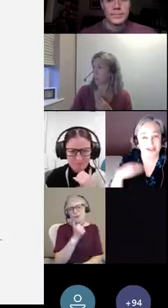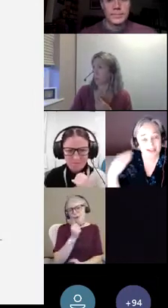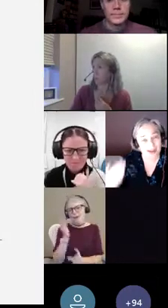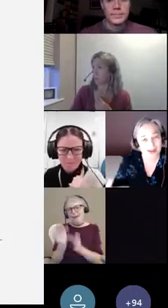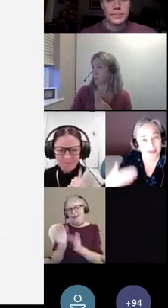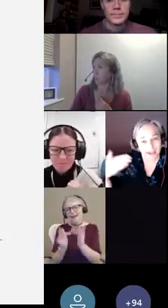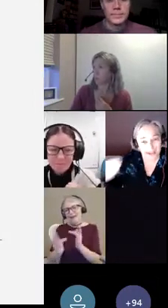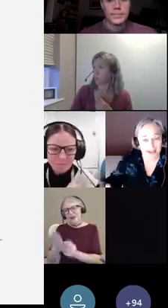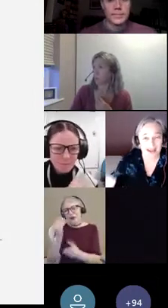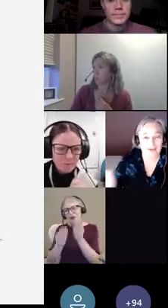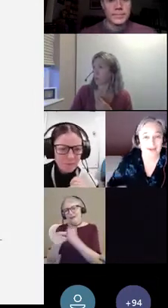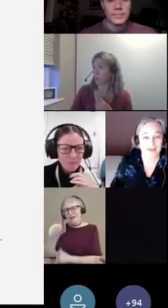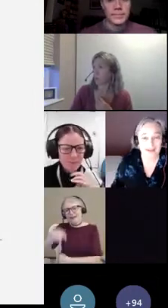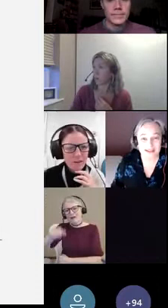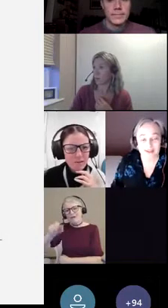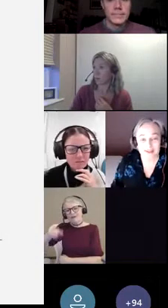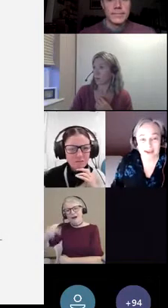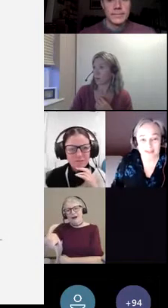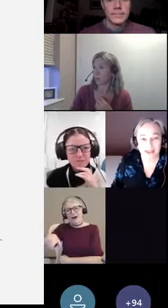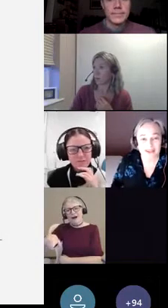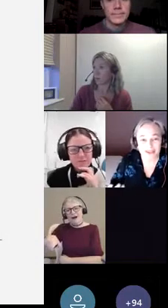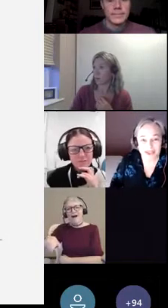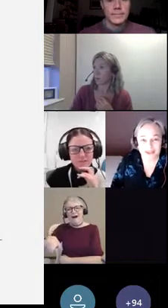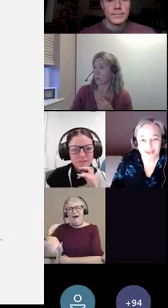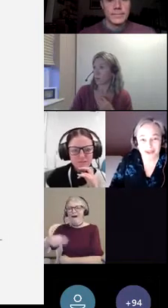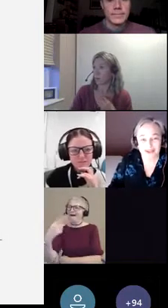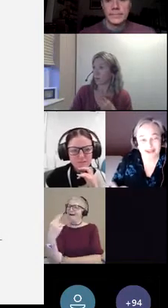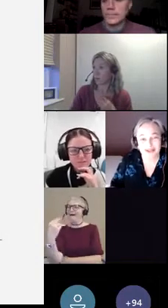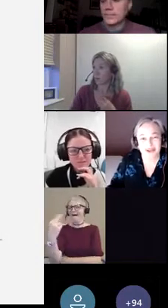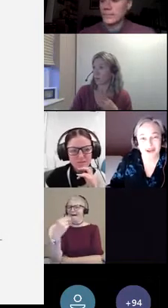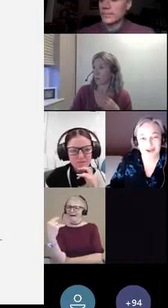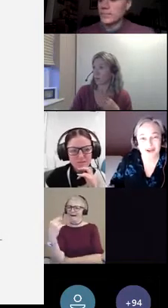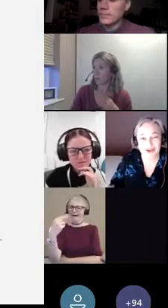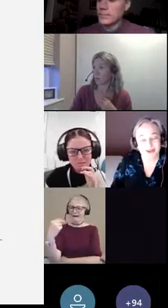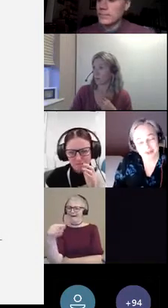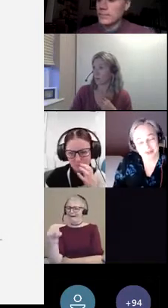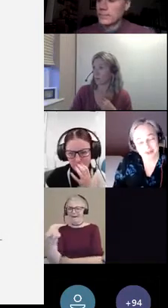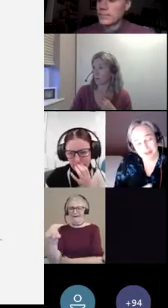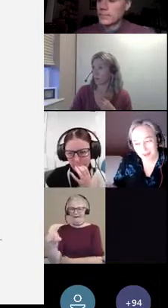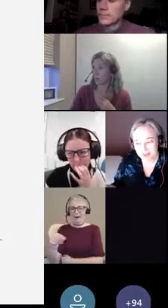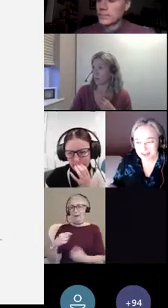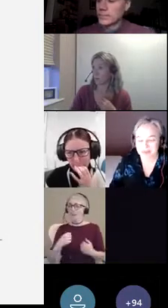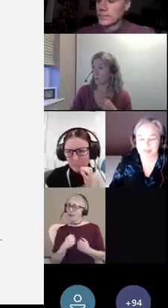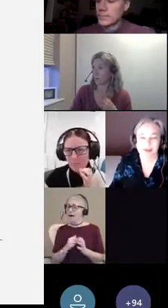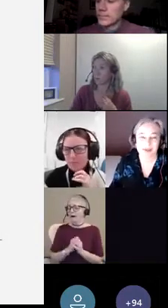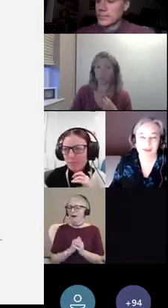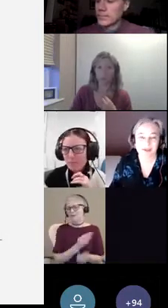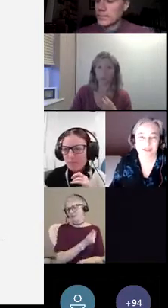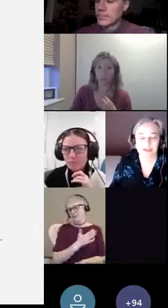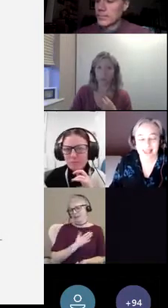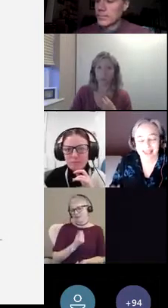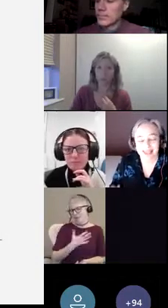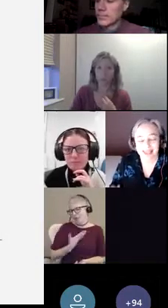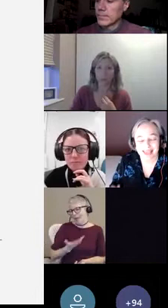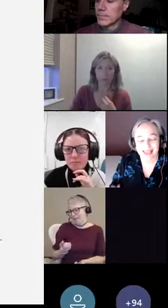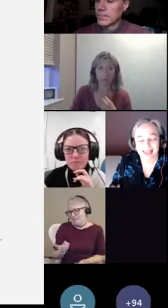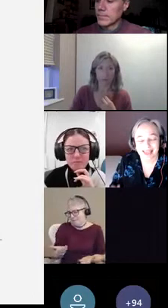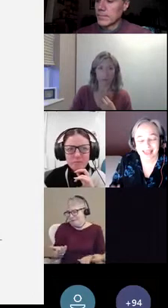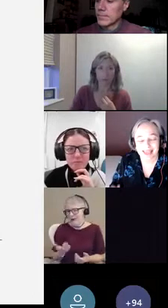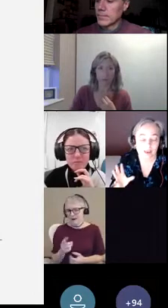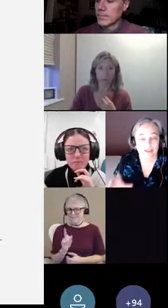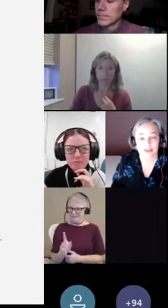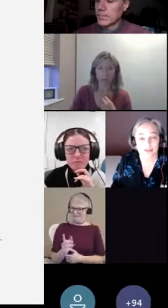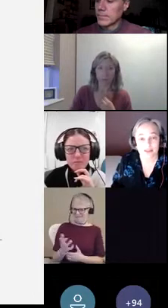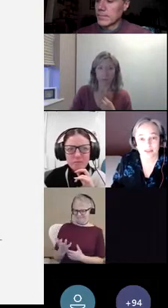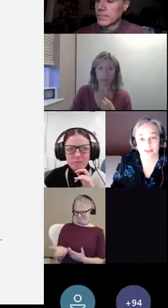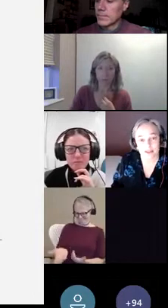e-learning characters that come up and provide some interest for you as you're going along. Some people like them and some people aren't so keen, but to